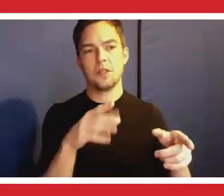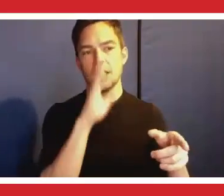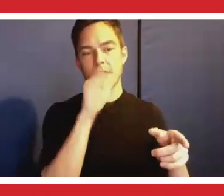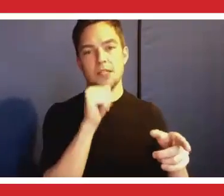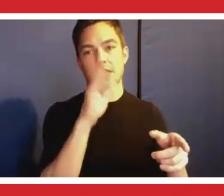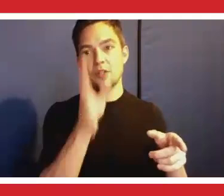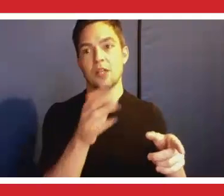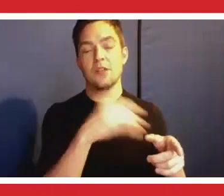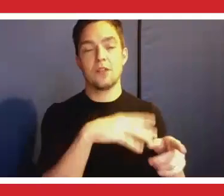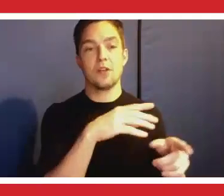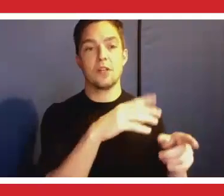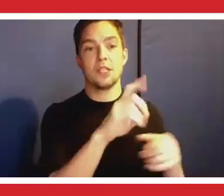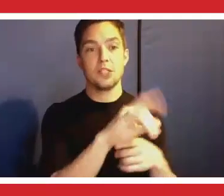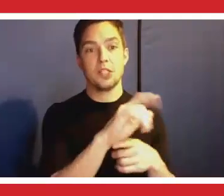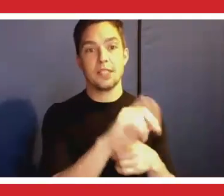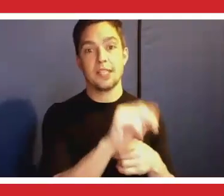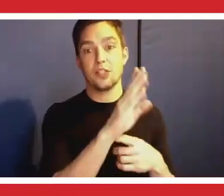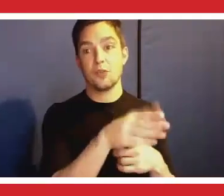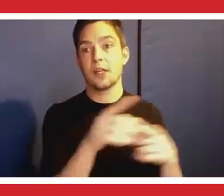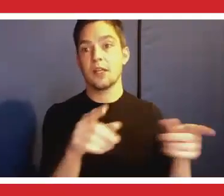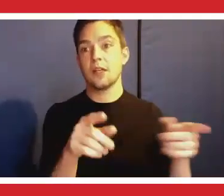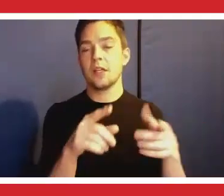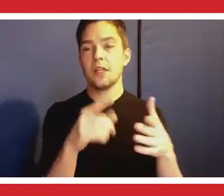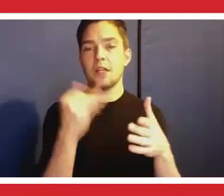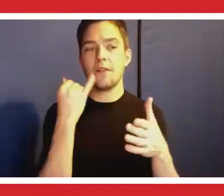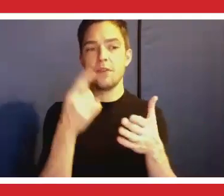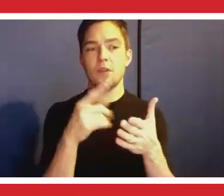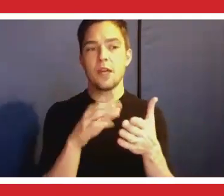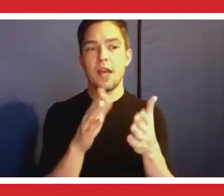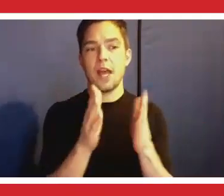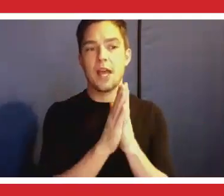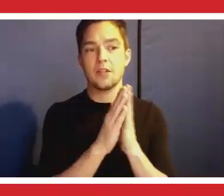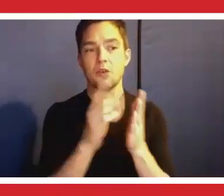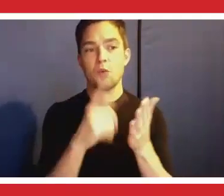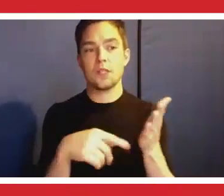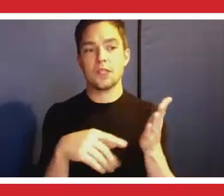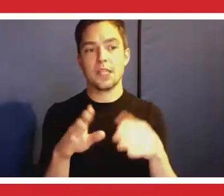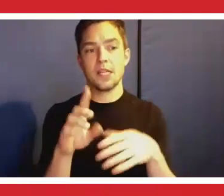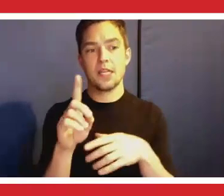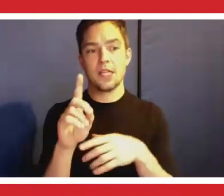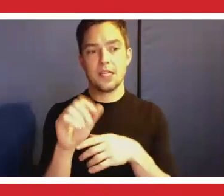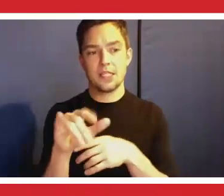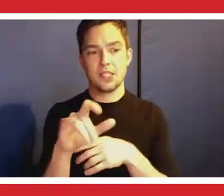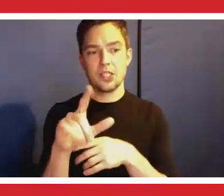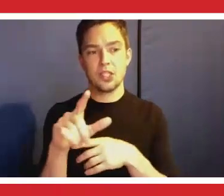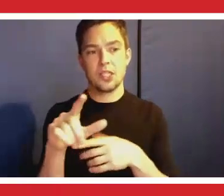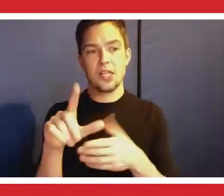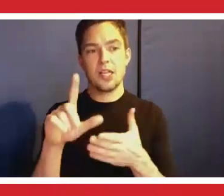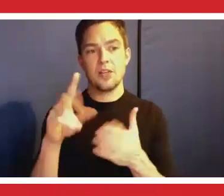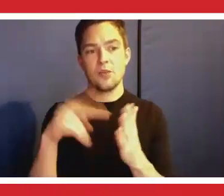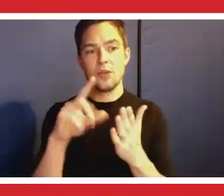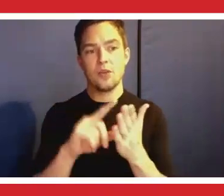literate directly. So if we actually say, what is the digital literacy of Bangladesh? We will say, even now, 45% smartphone penetration,